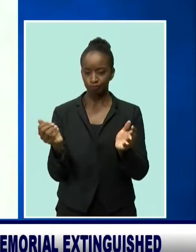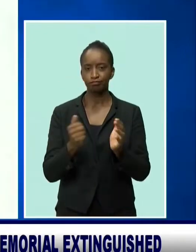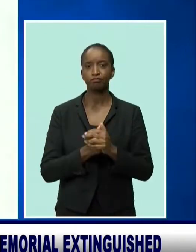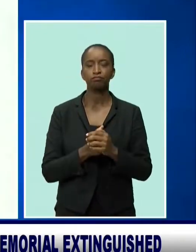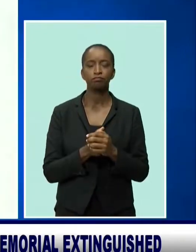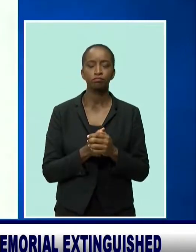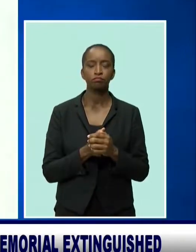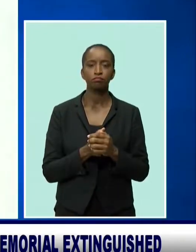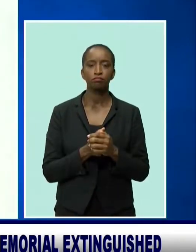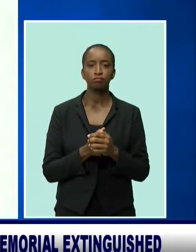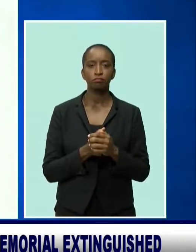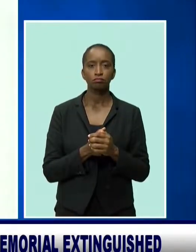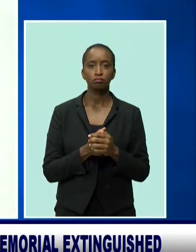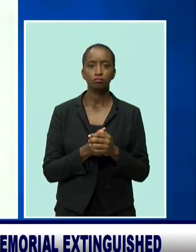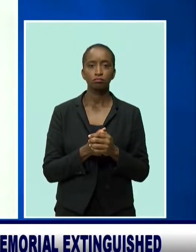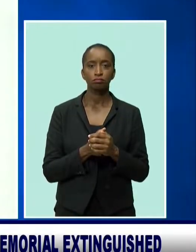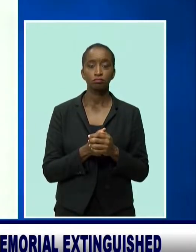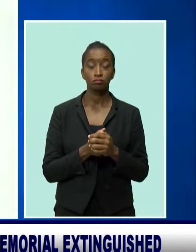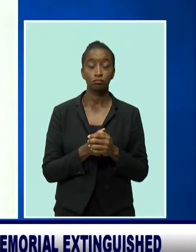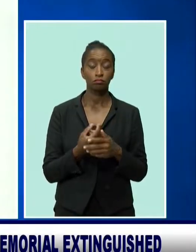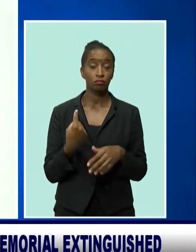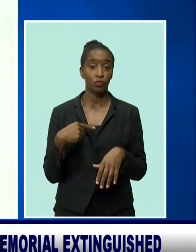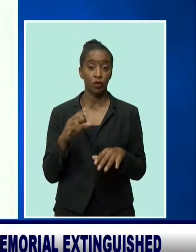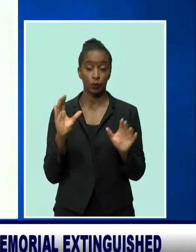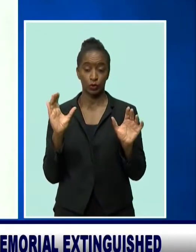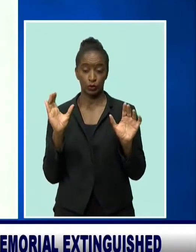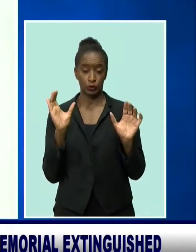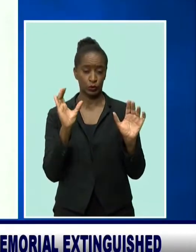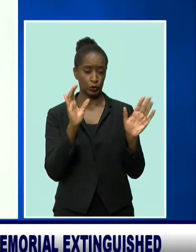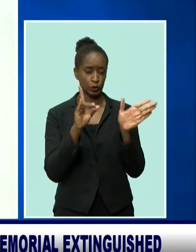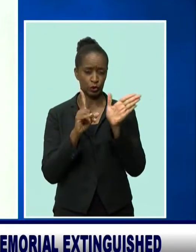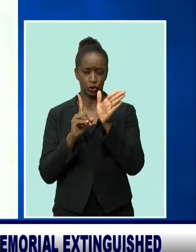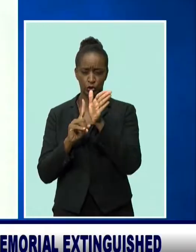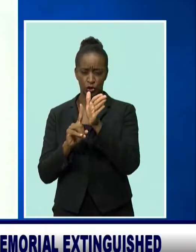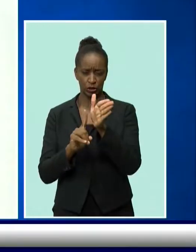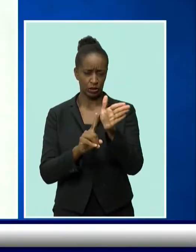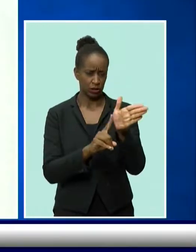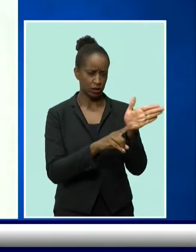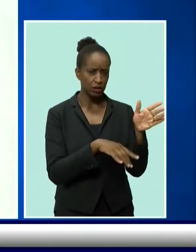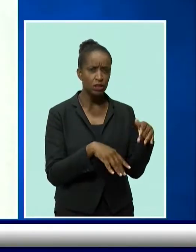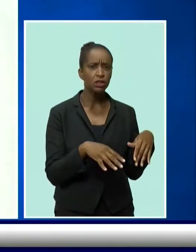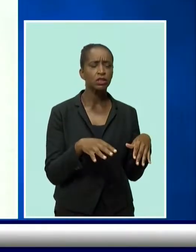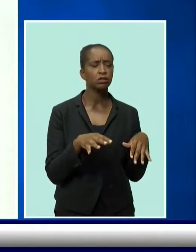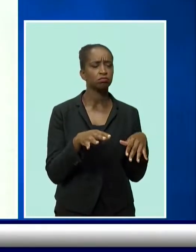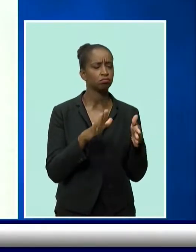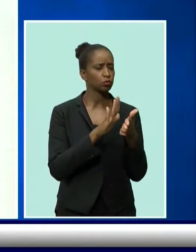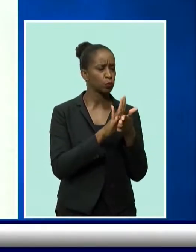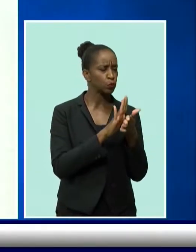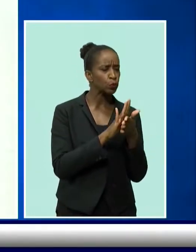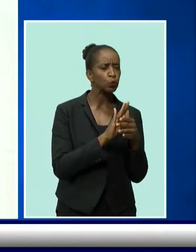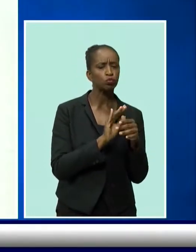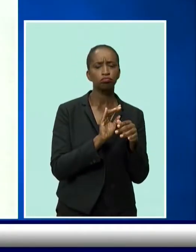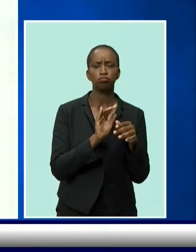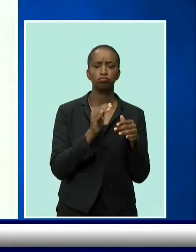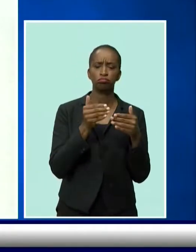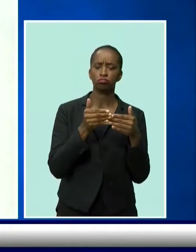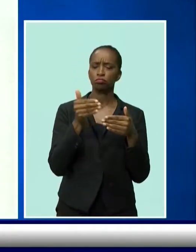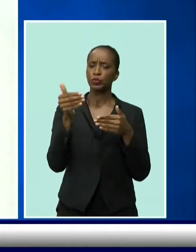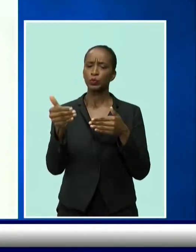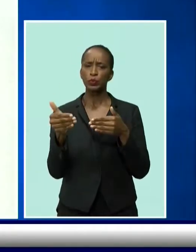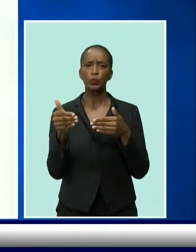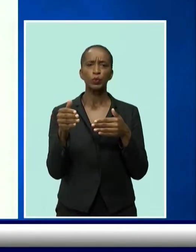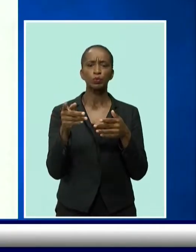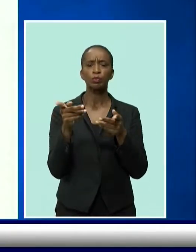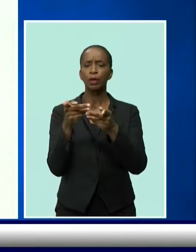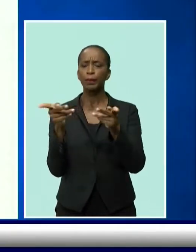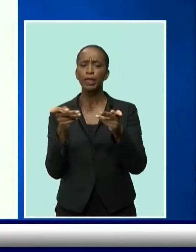I then carried out a thorough investigation, which took me a little while, going from property to property to figure out which property it was. On arrival